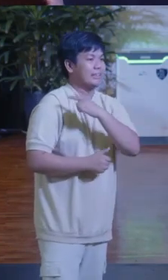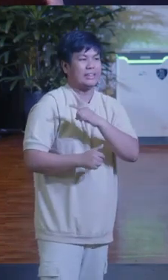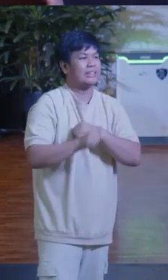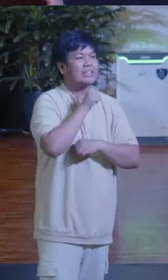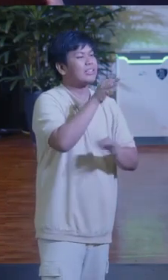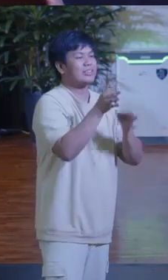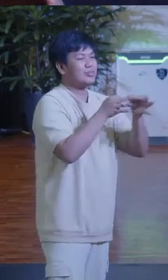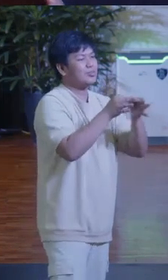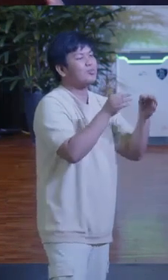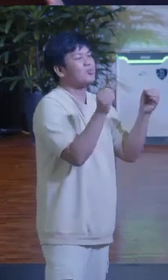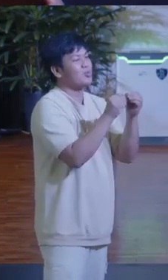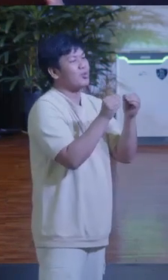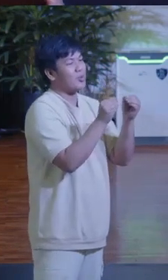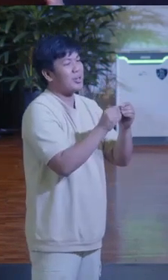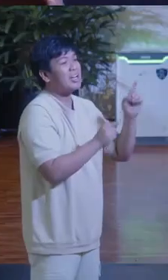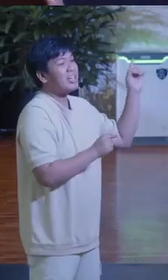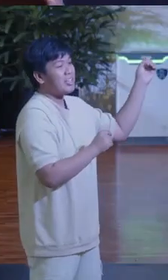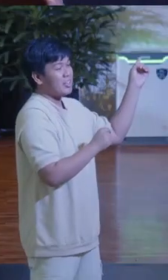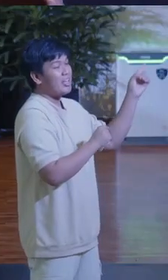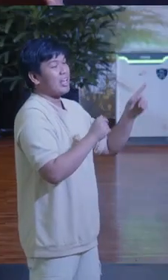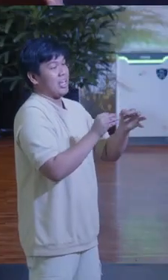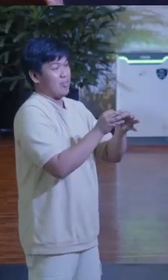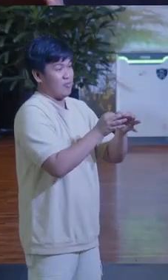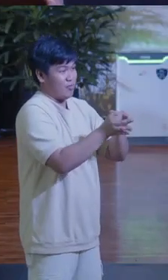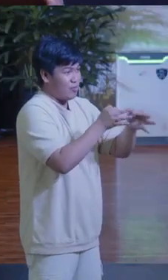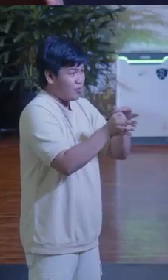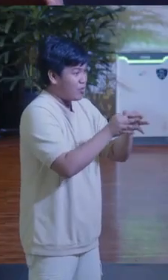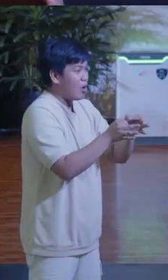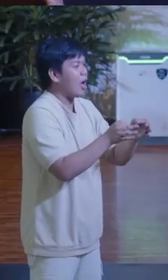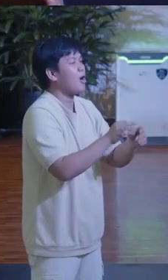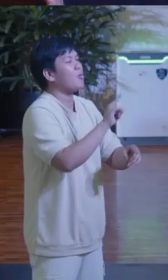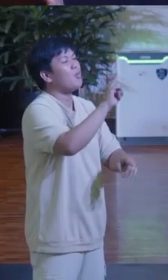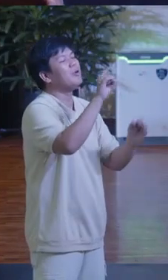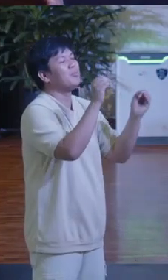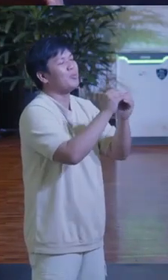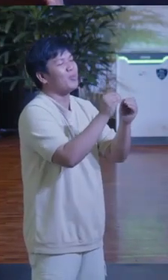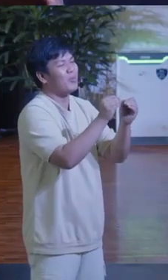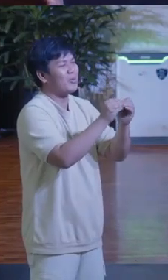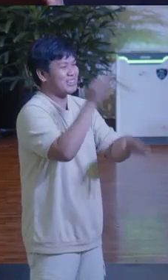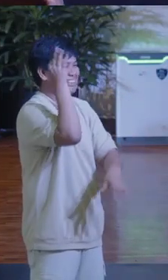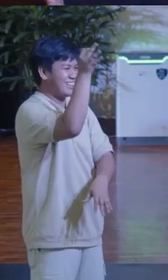ipapaliwanag at hiwalay po na sermon ito.